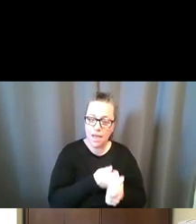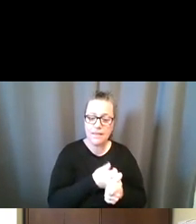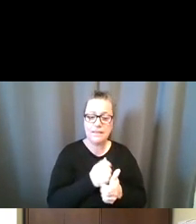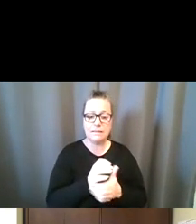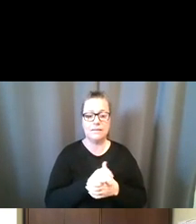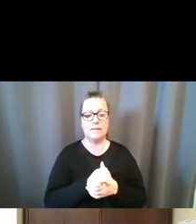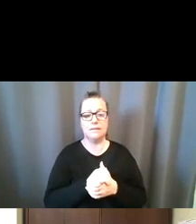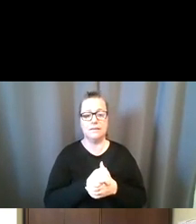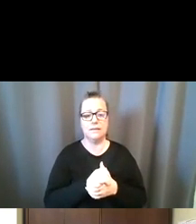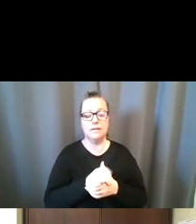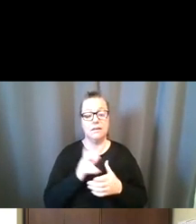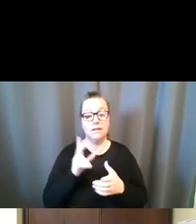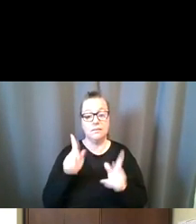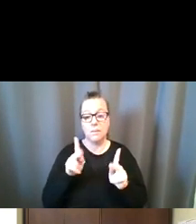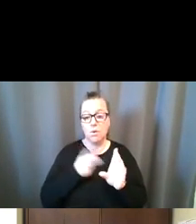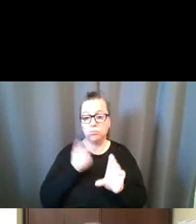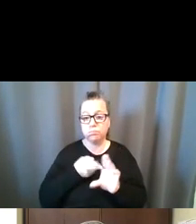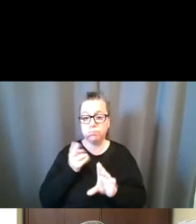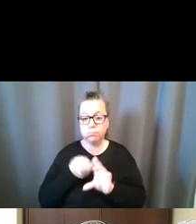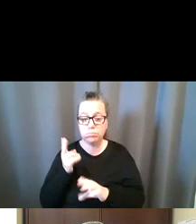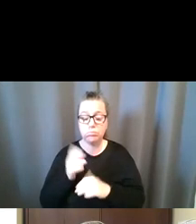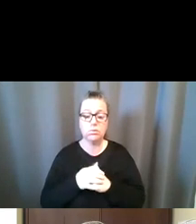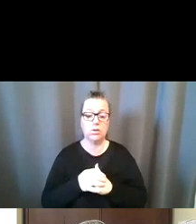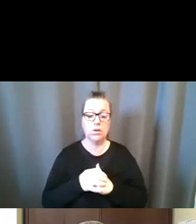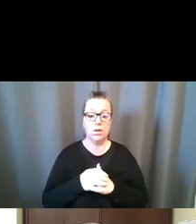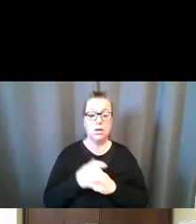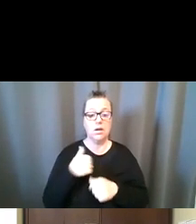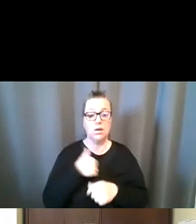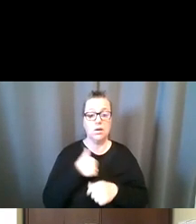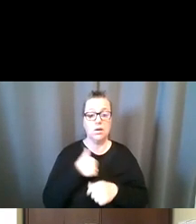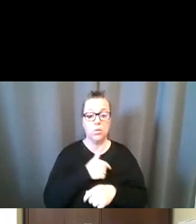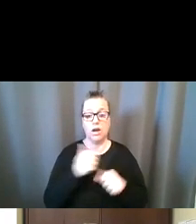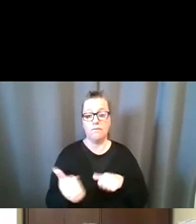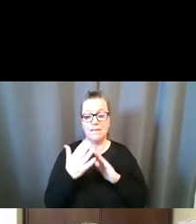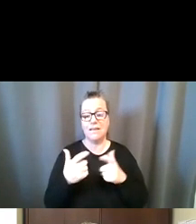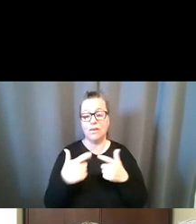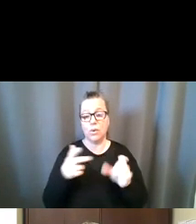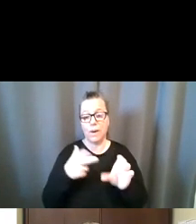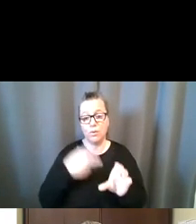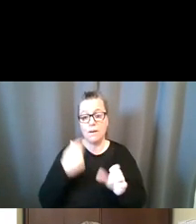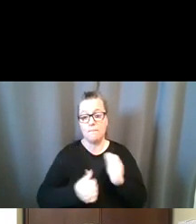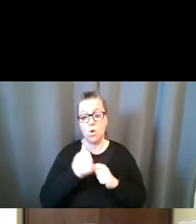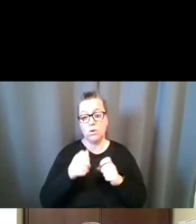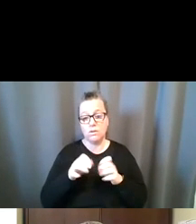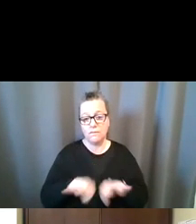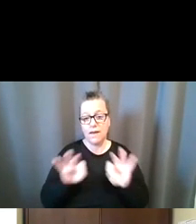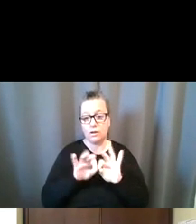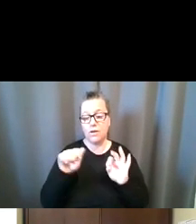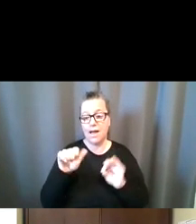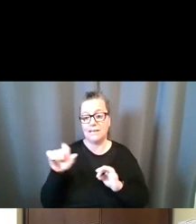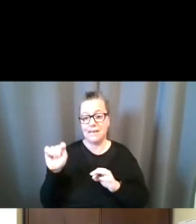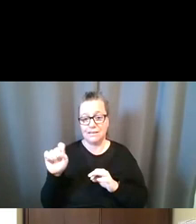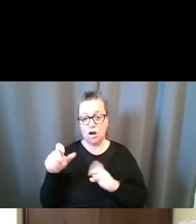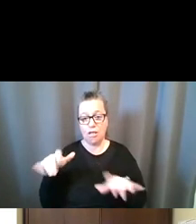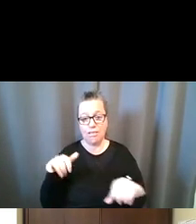risk, turnover, and we are facing the great resignation where our people, most valued assets, are walking out the